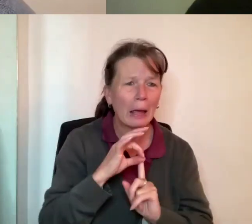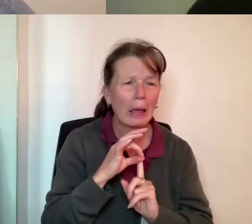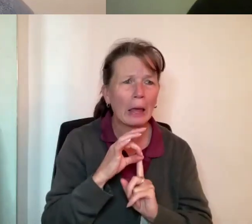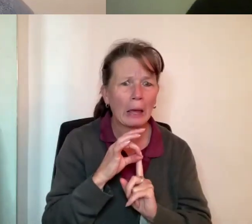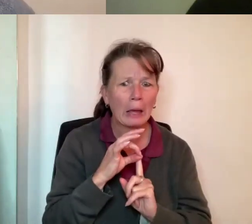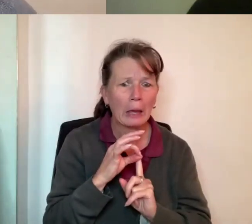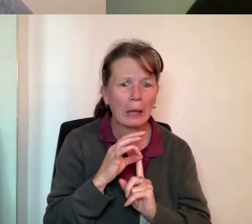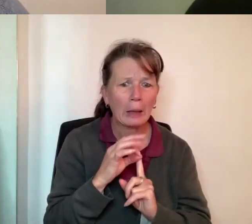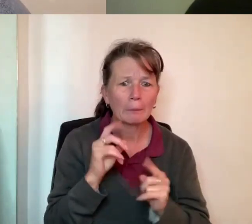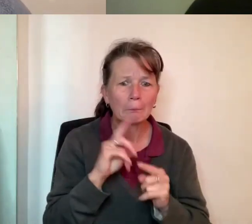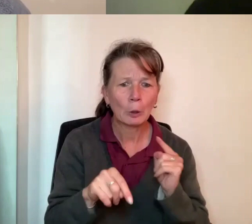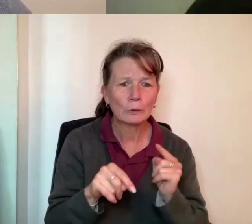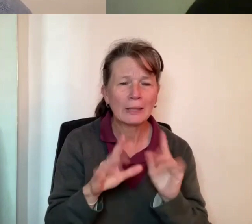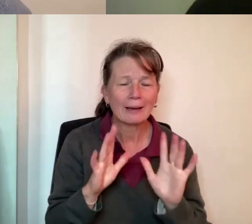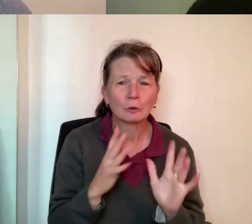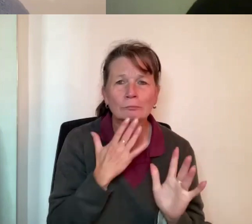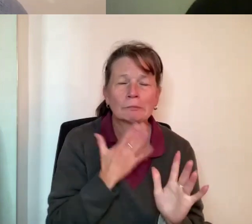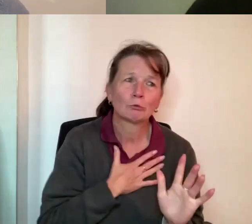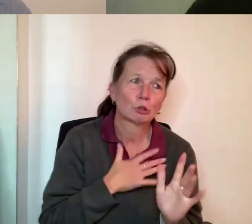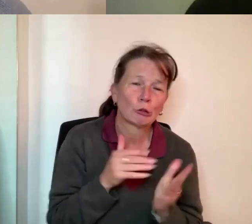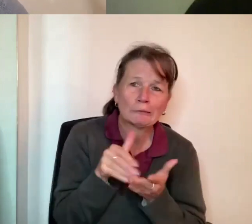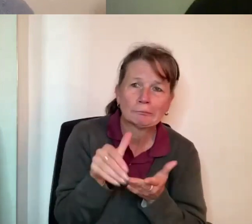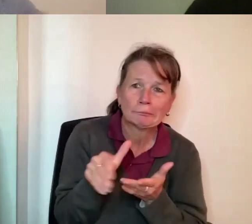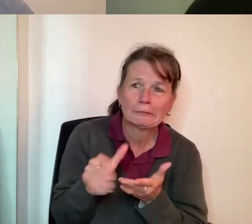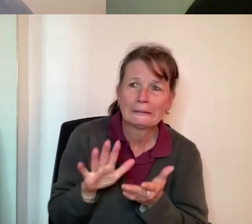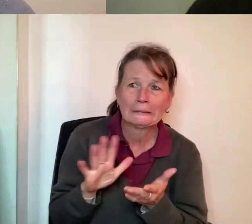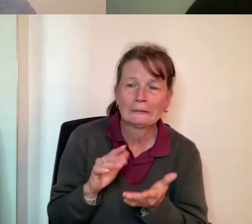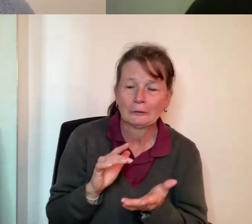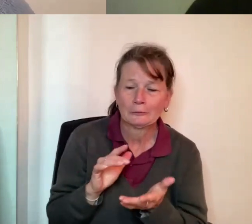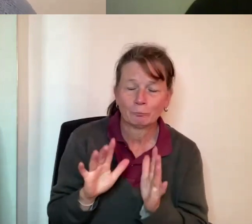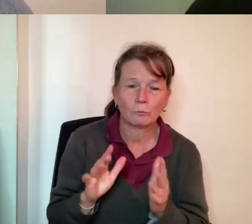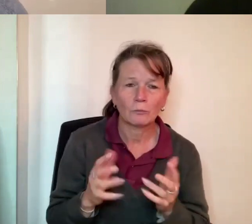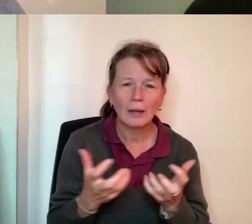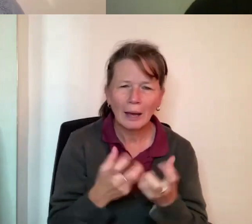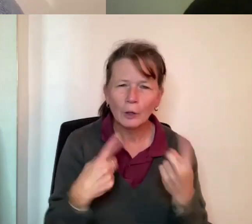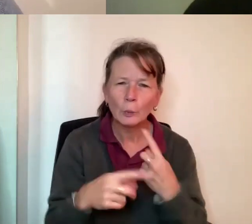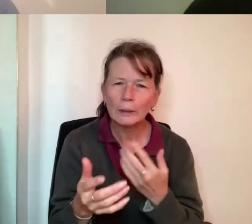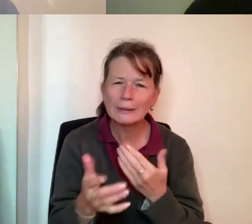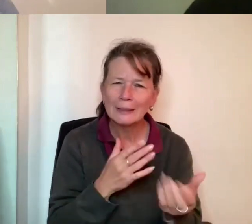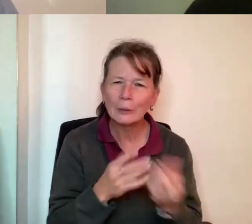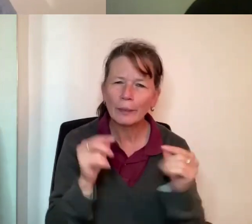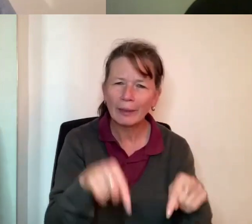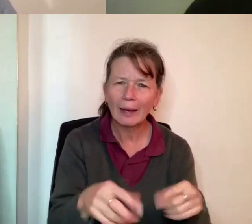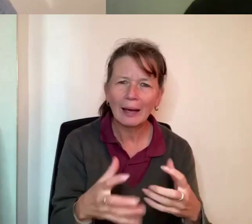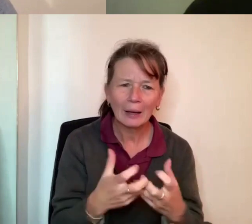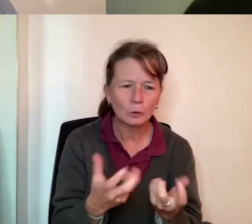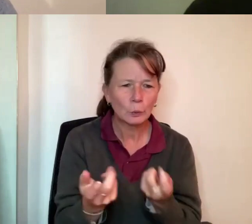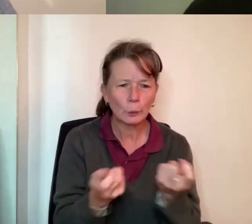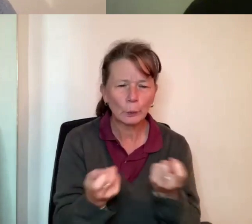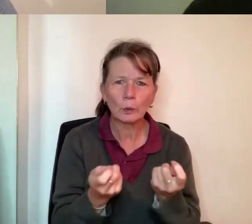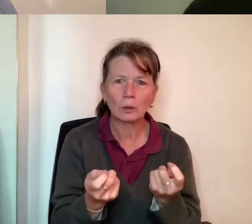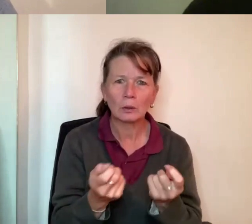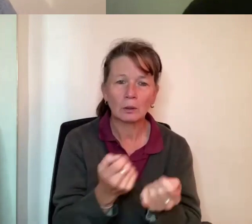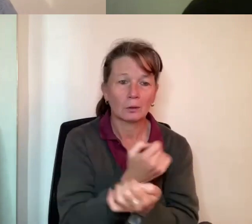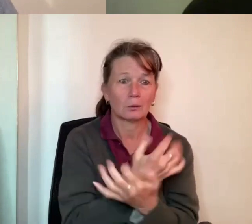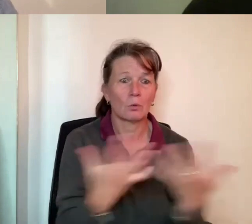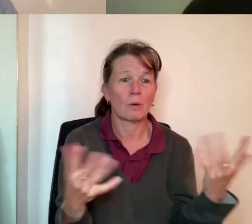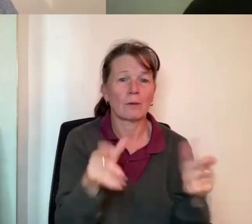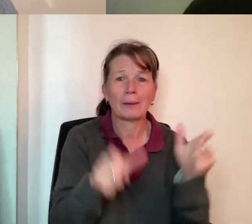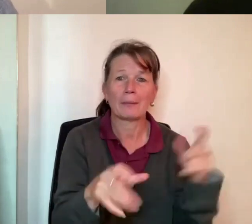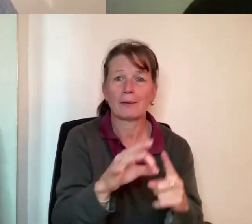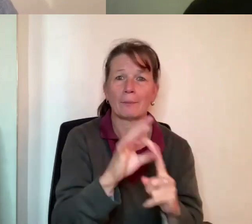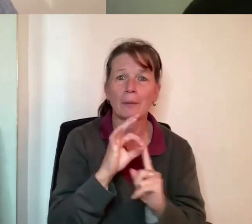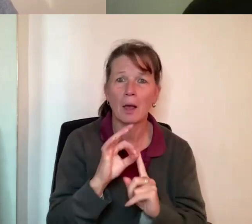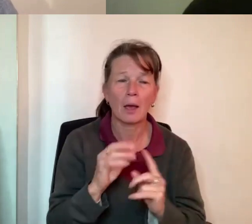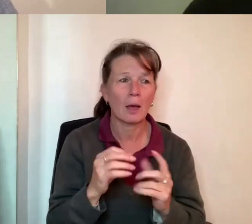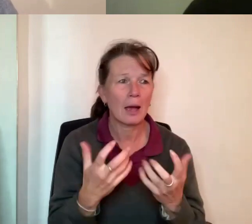time putting in an application, and how do we deal with that kind of sheer volume that is involved